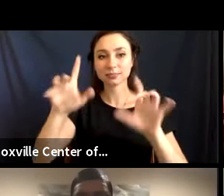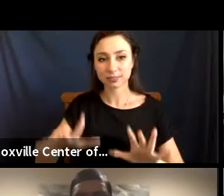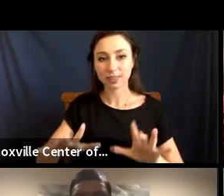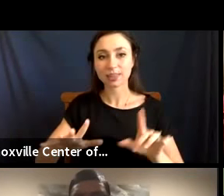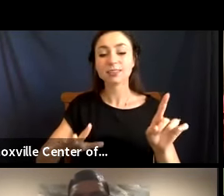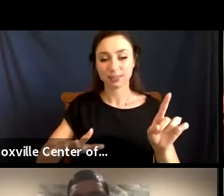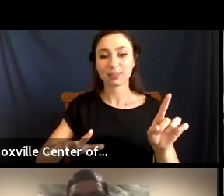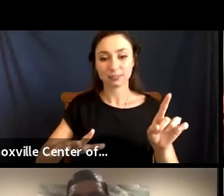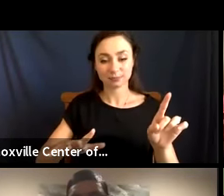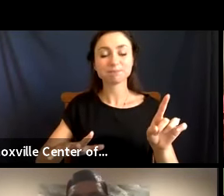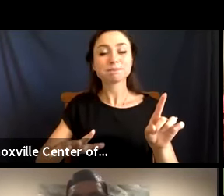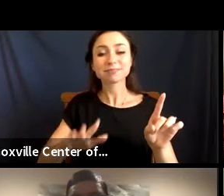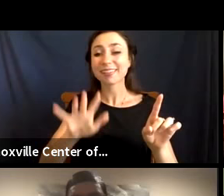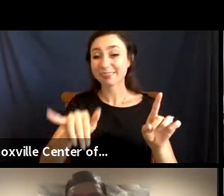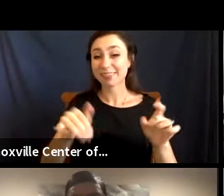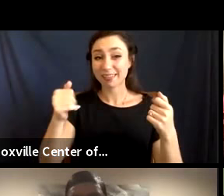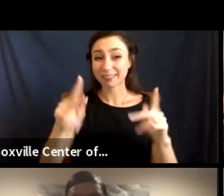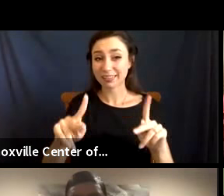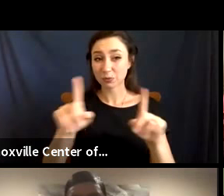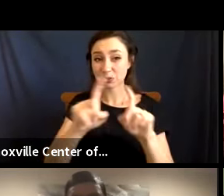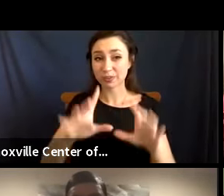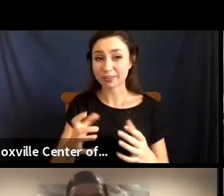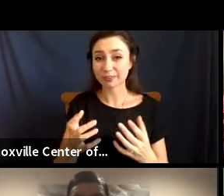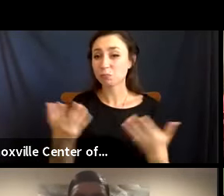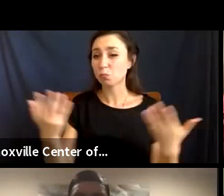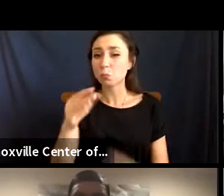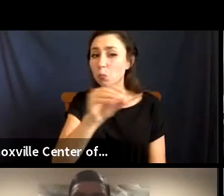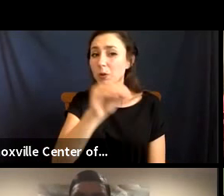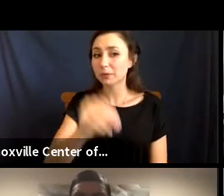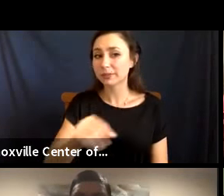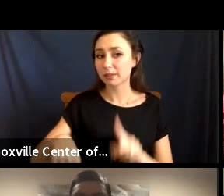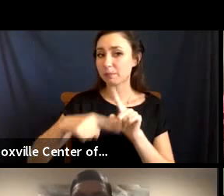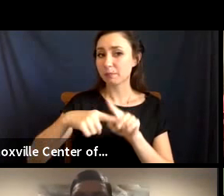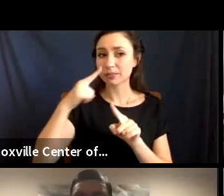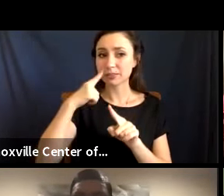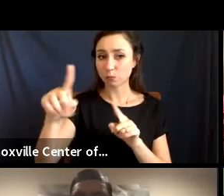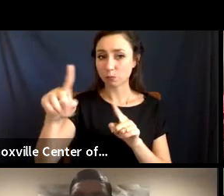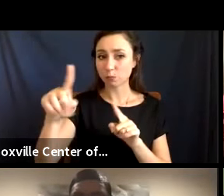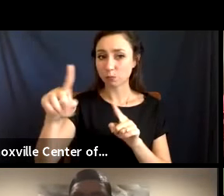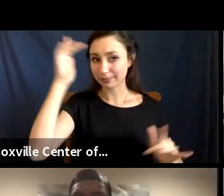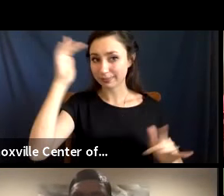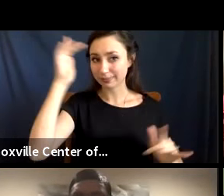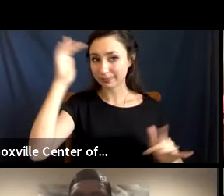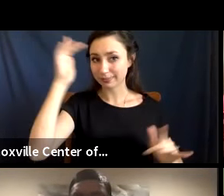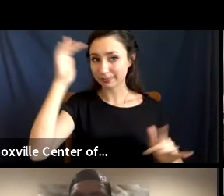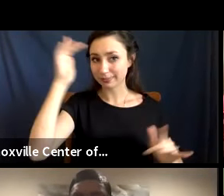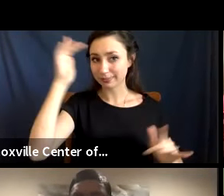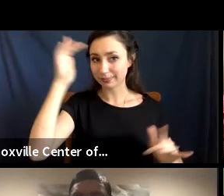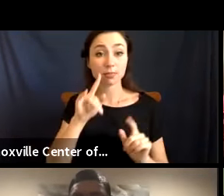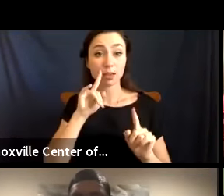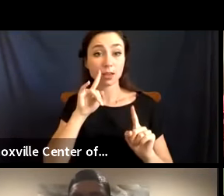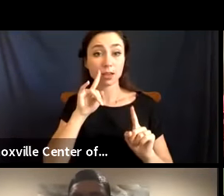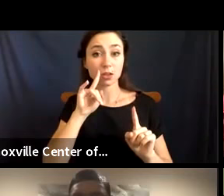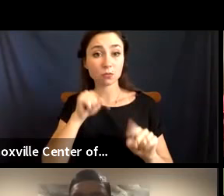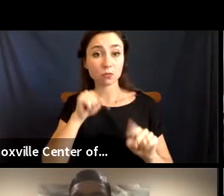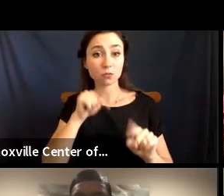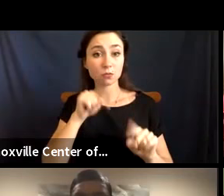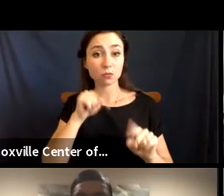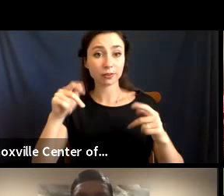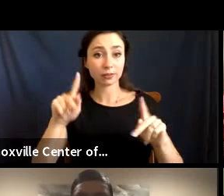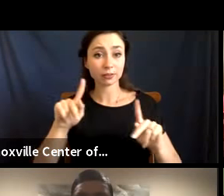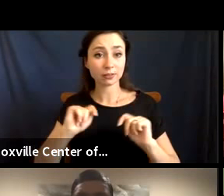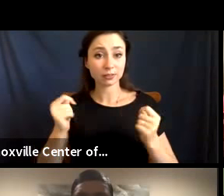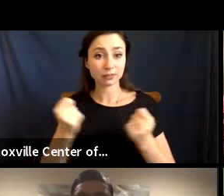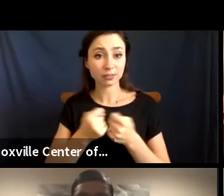estimate what percentage of residents there are positive for the disease. These results will allow our team at the Student